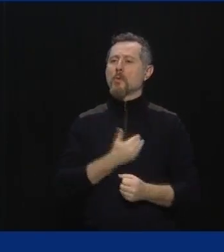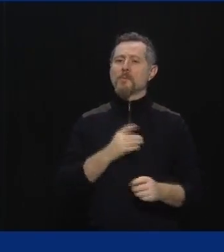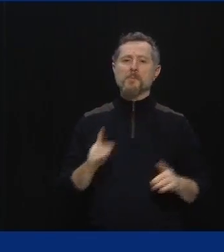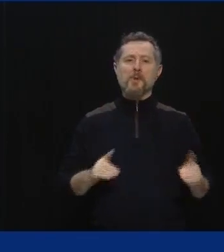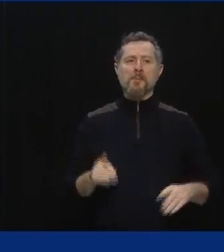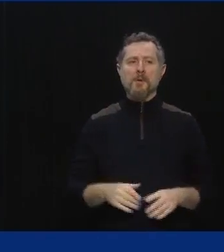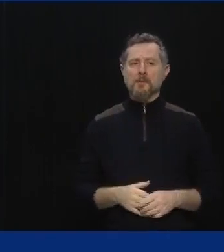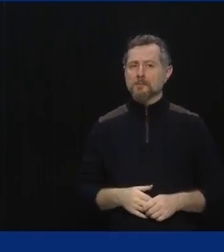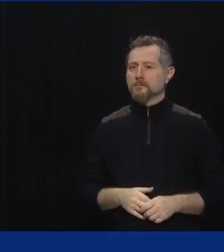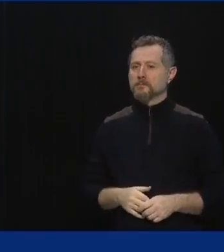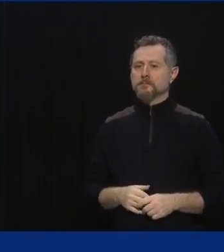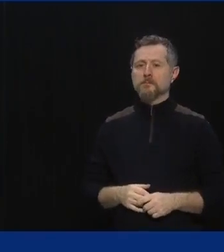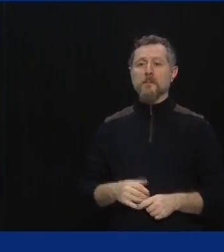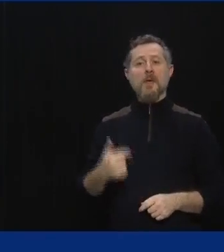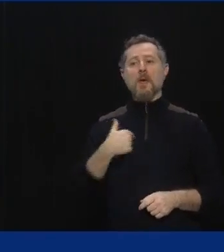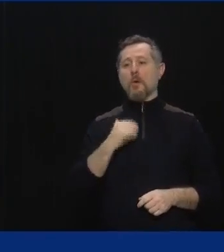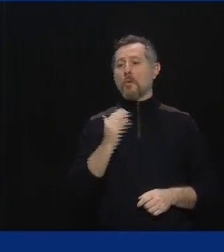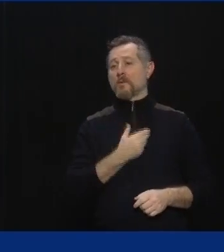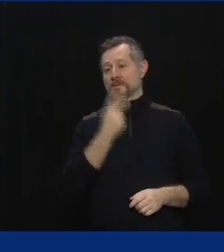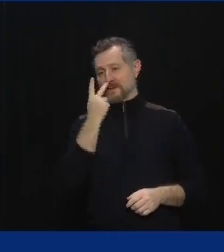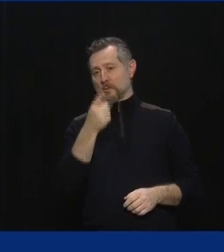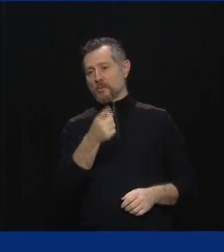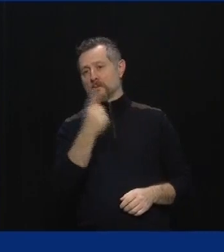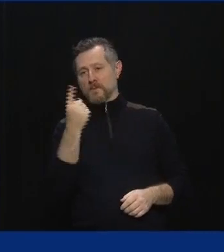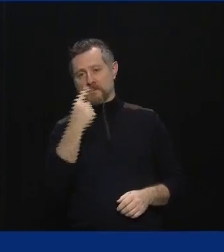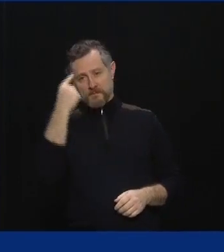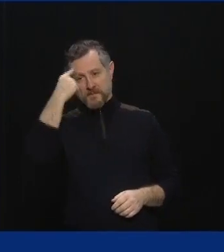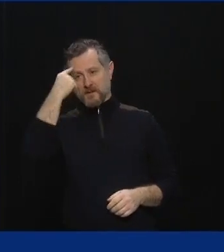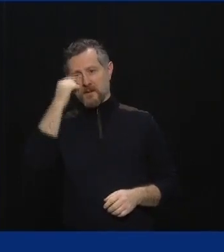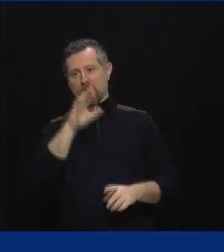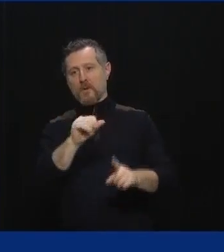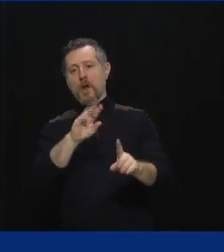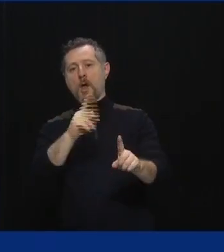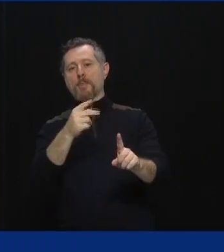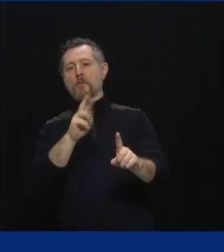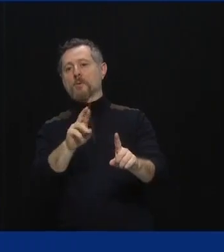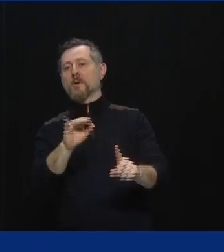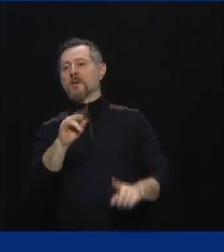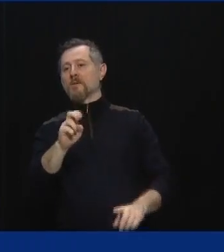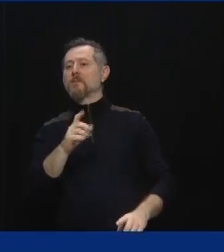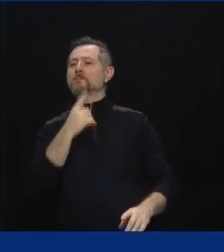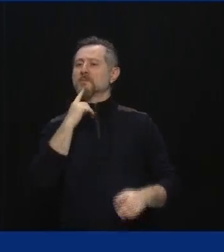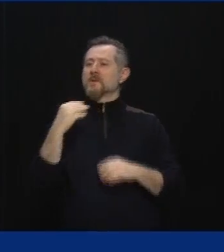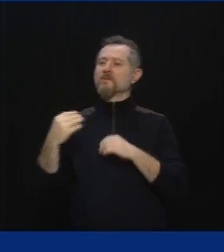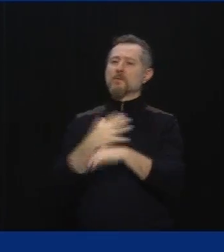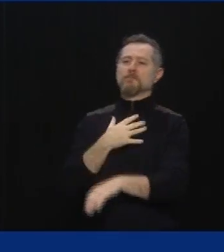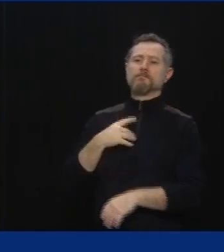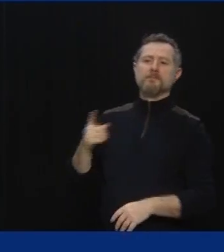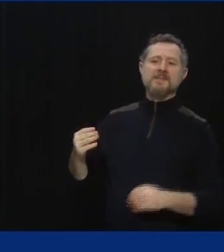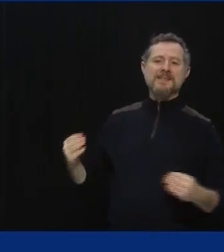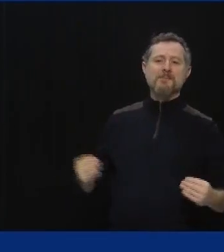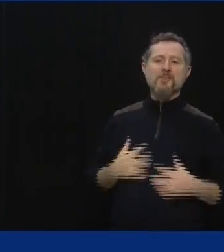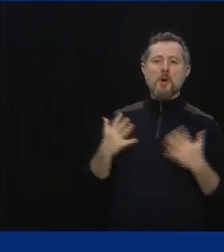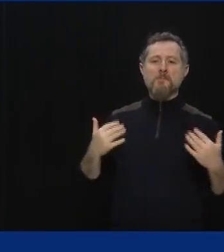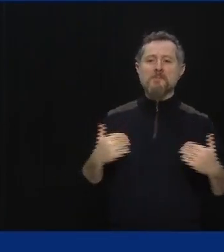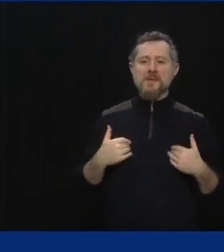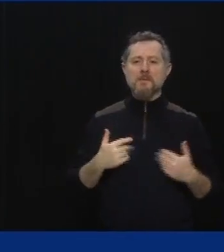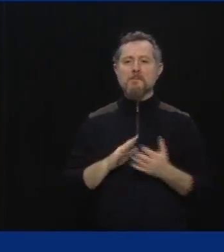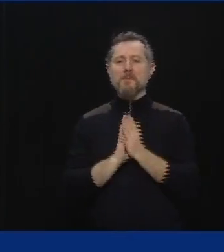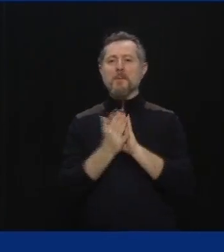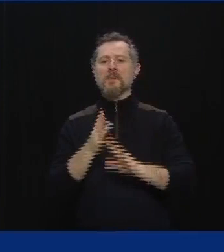please, I always see you, I always think of Arthur and how he has inspired me to go on to be a public